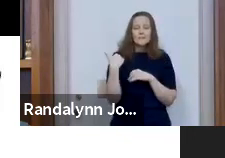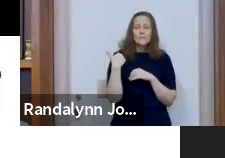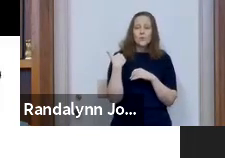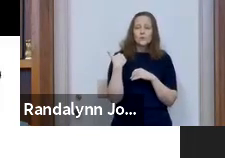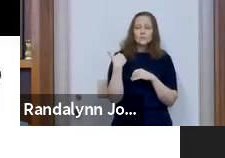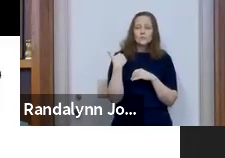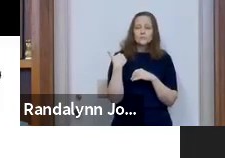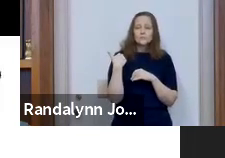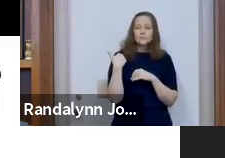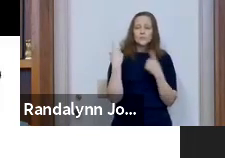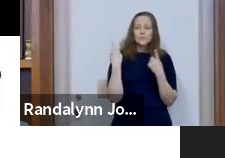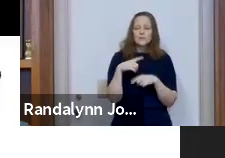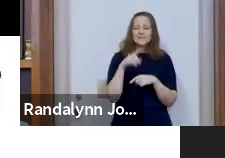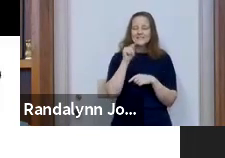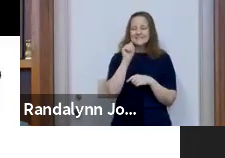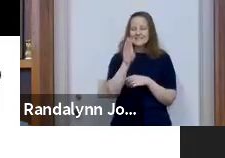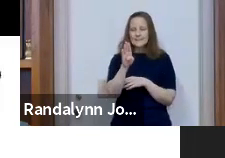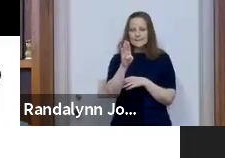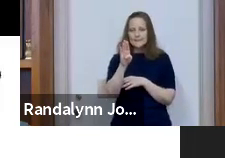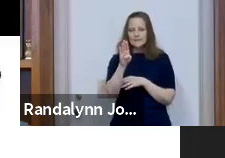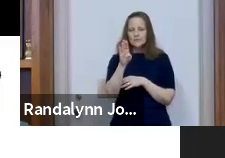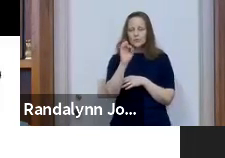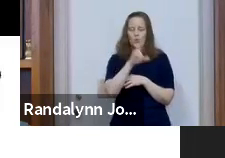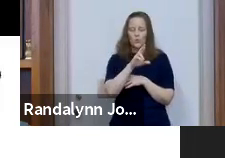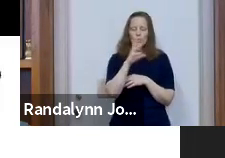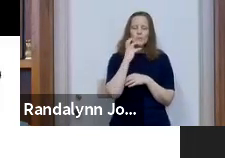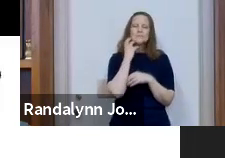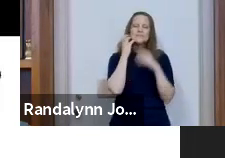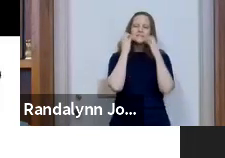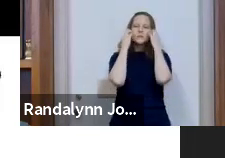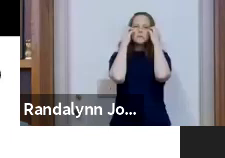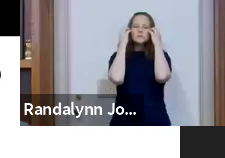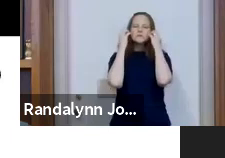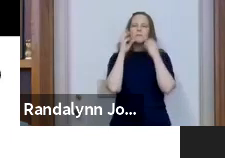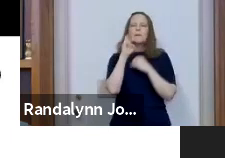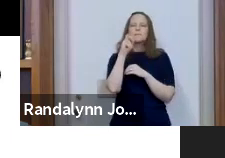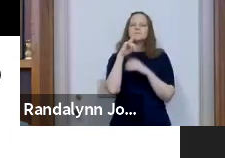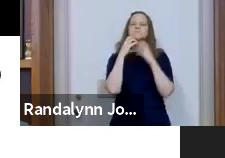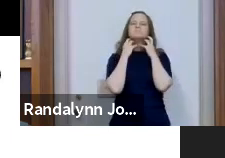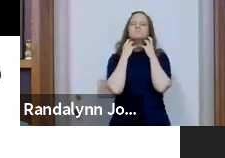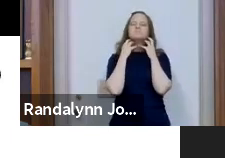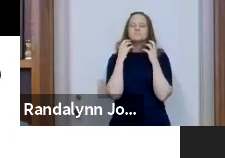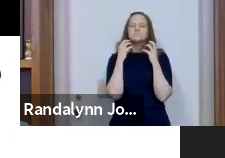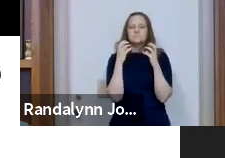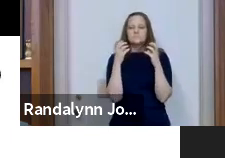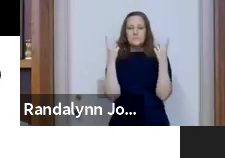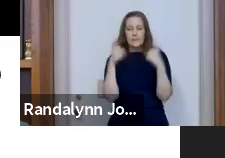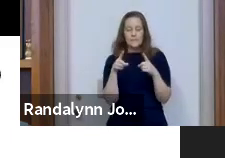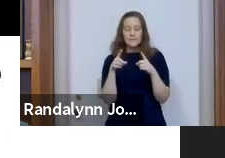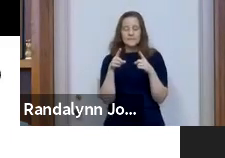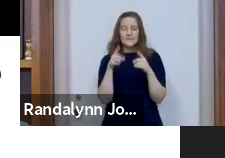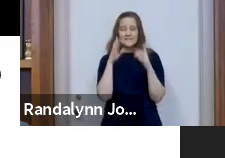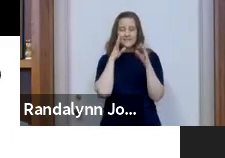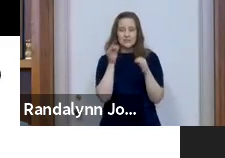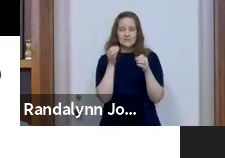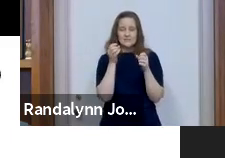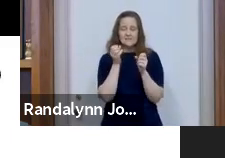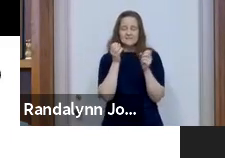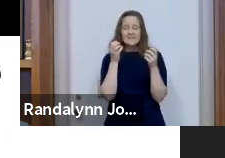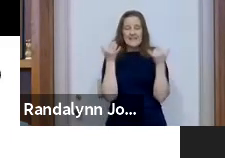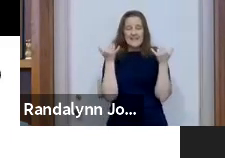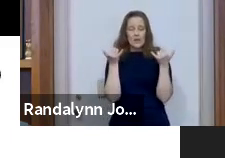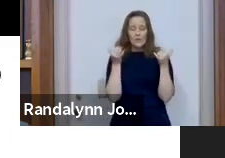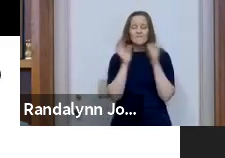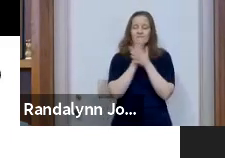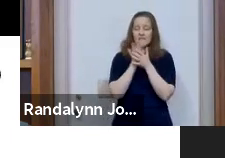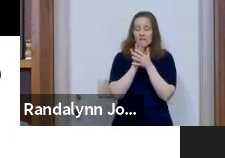the instance of tuberculosis or measles, mumps, other communicable diseases. The decision was made to go with a video this time because we,